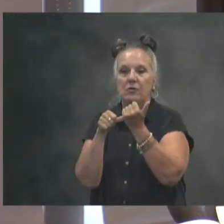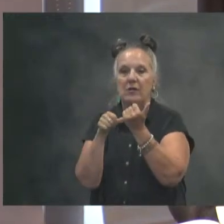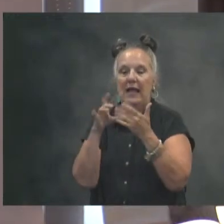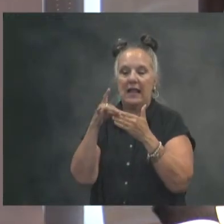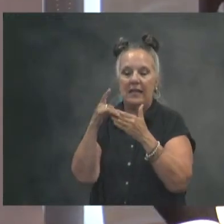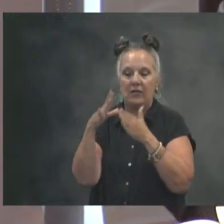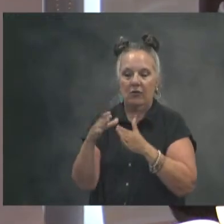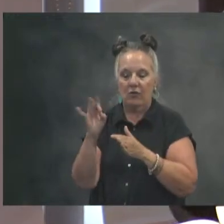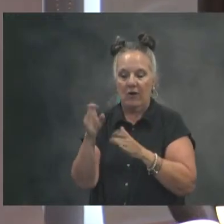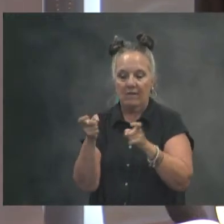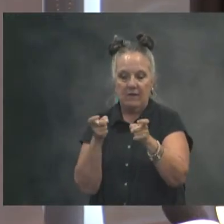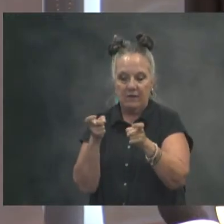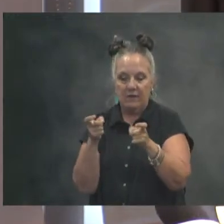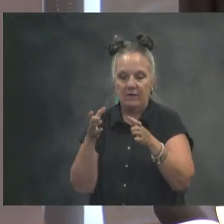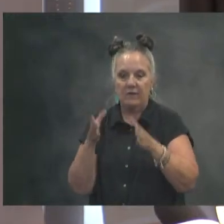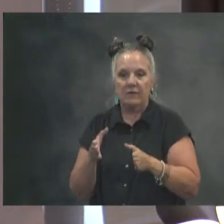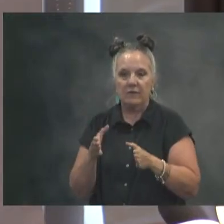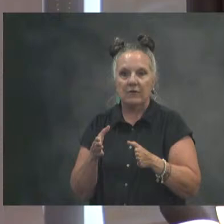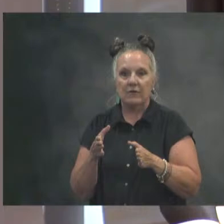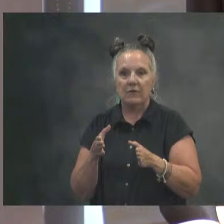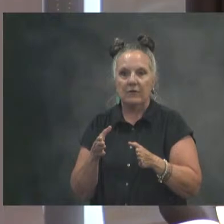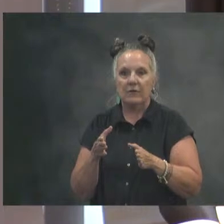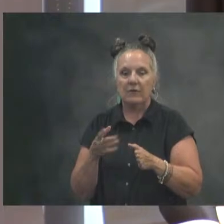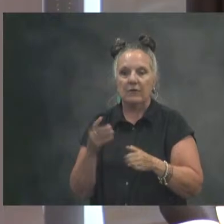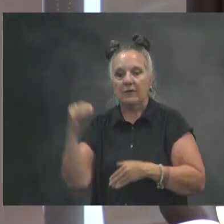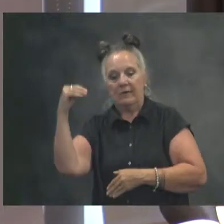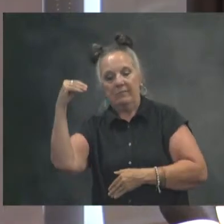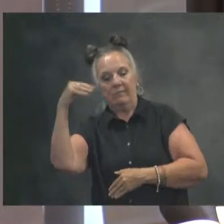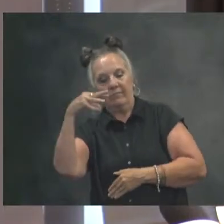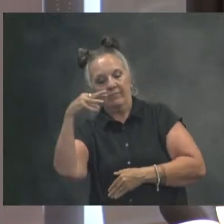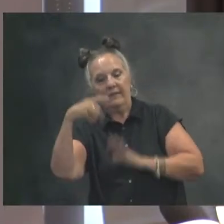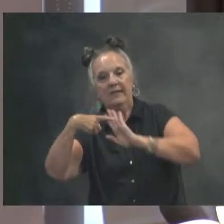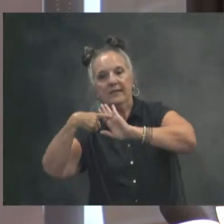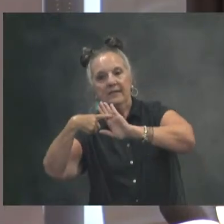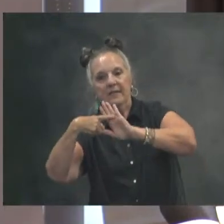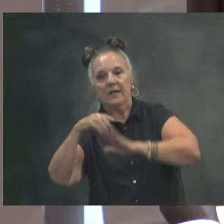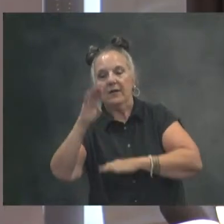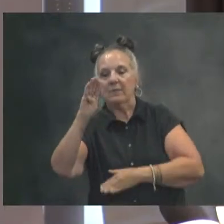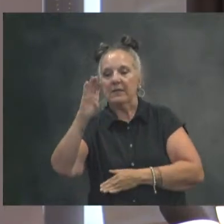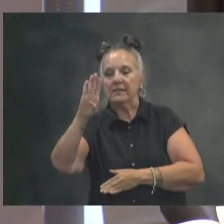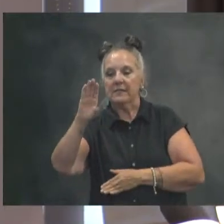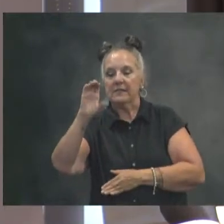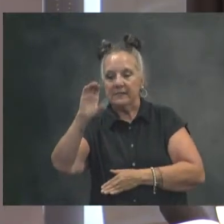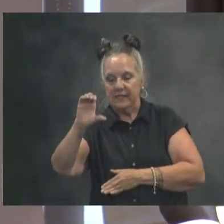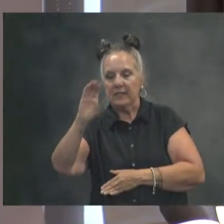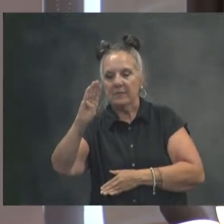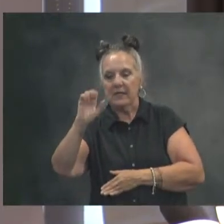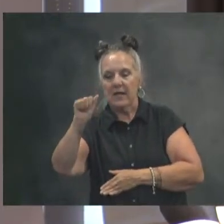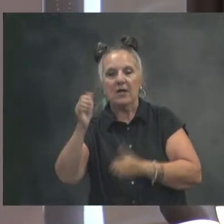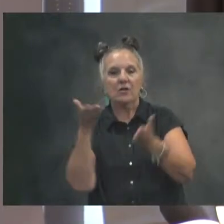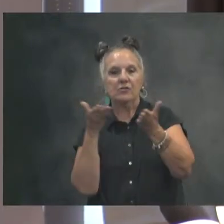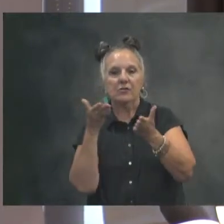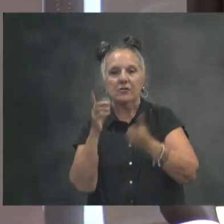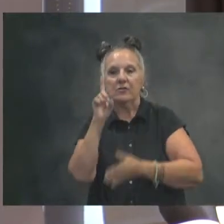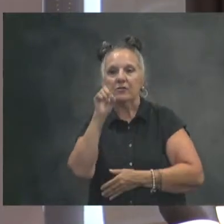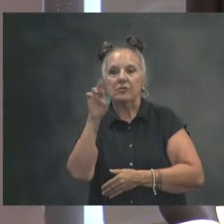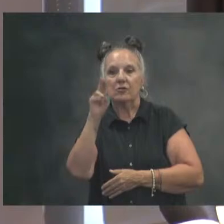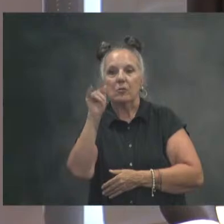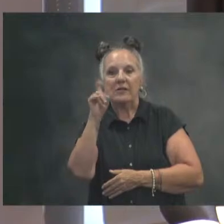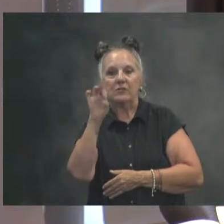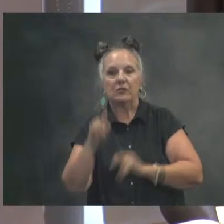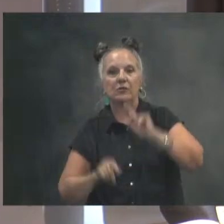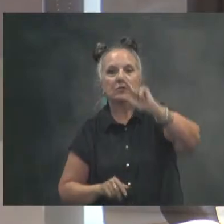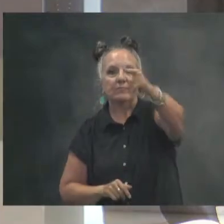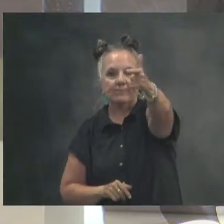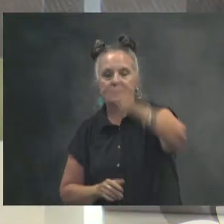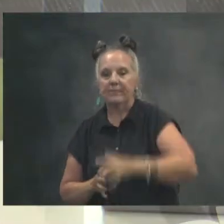and Administration, to provide tonight's spotlight on BCBA services in one of our schools. Dr. Webster.